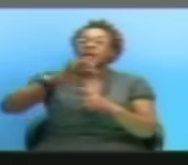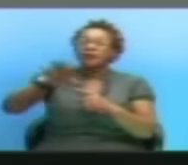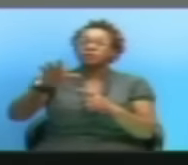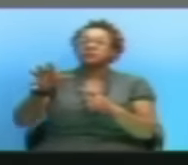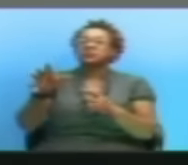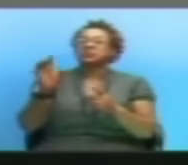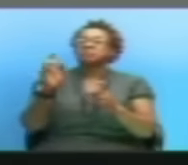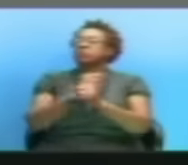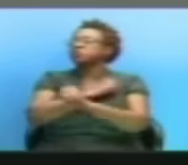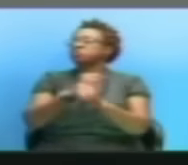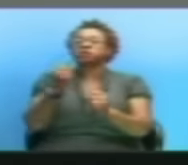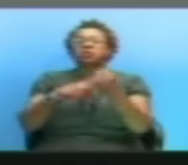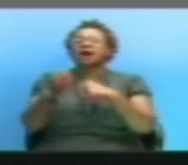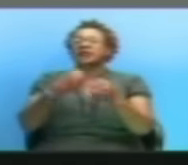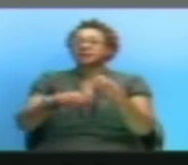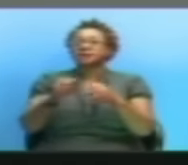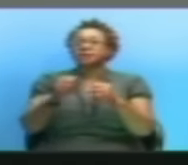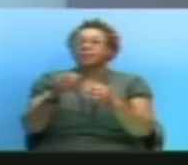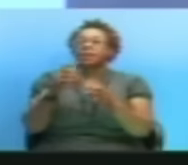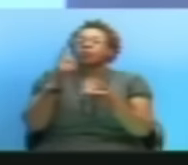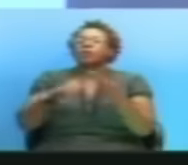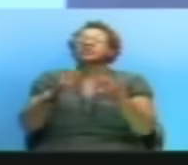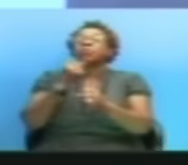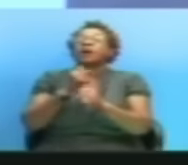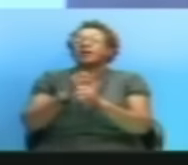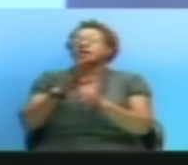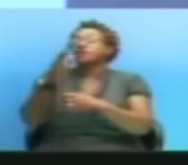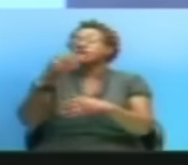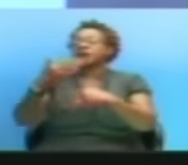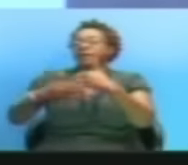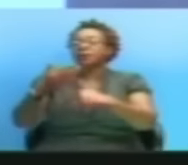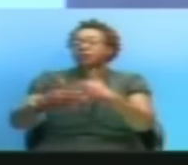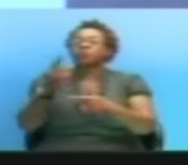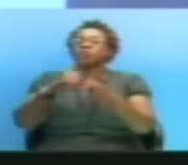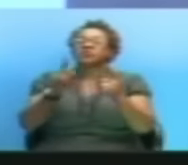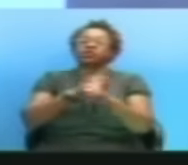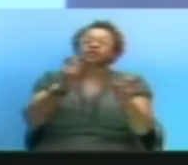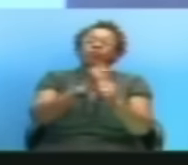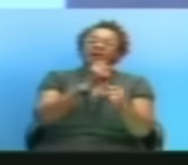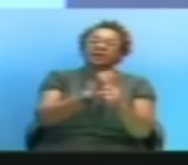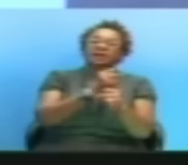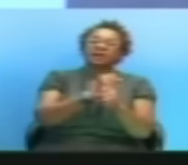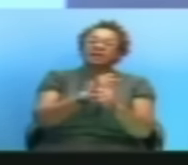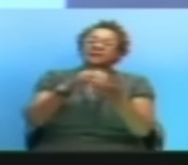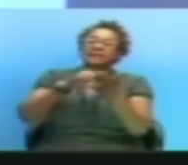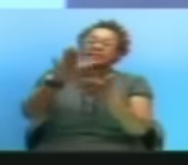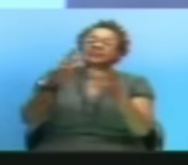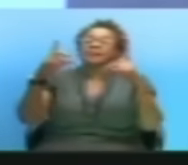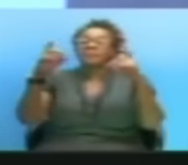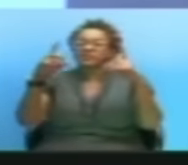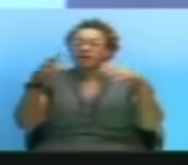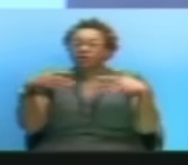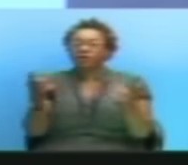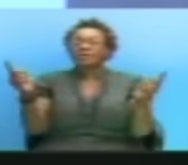won't act. We're also asking you a question. What's working in your neighborhood and what's not working? We want you to send us a picture or a